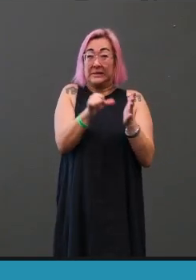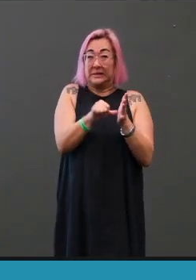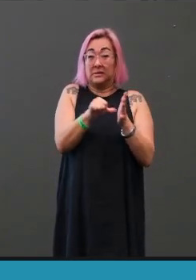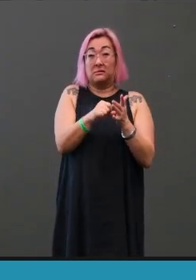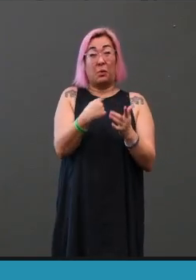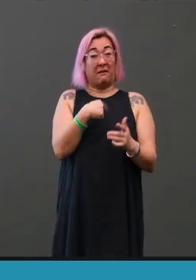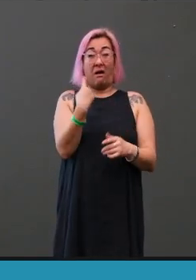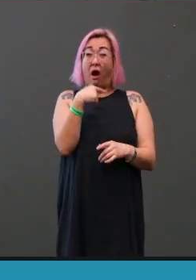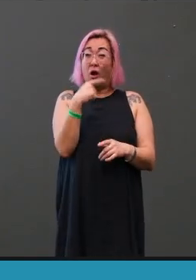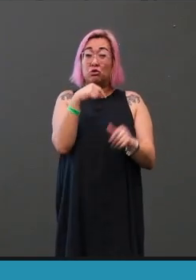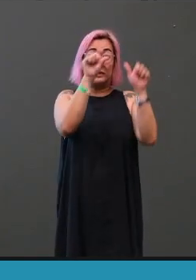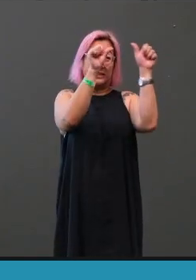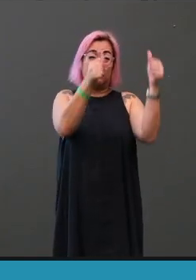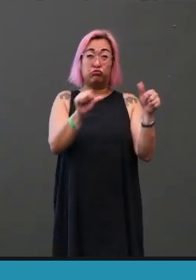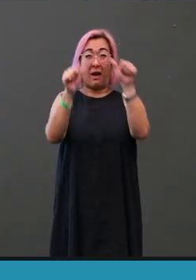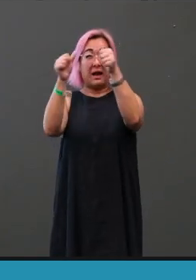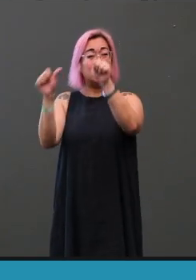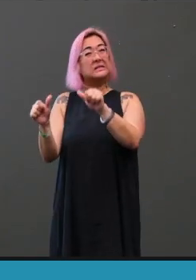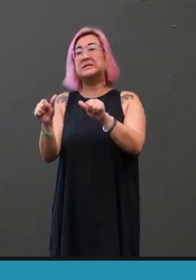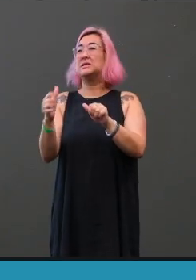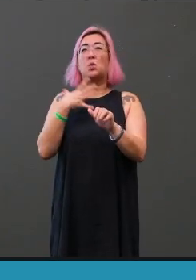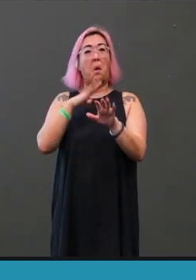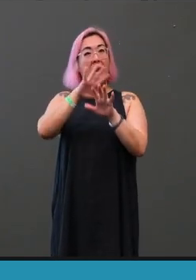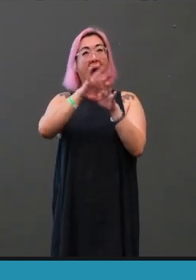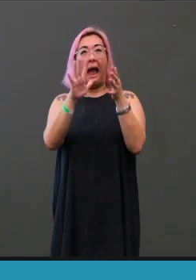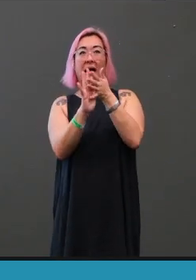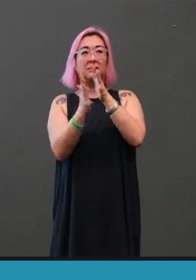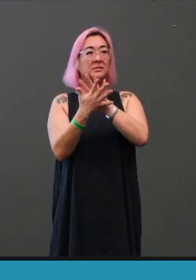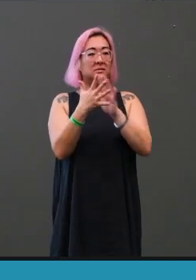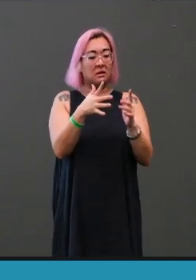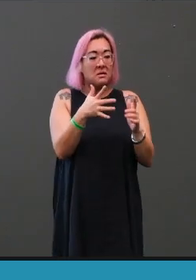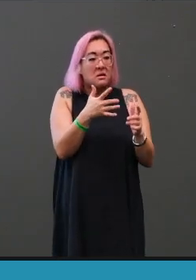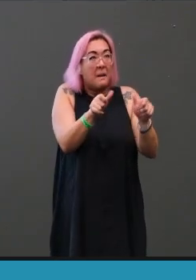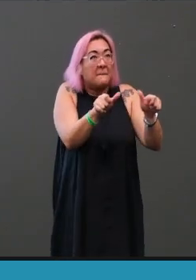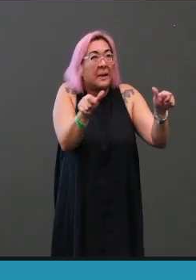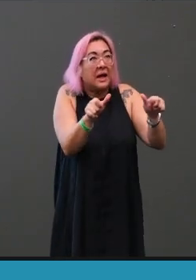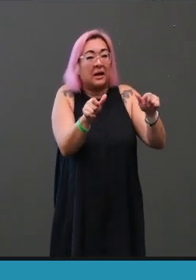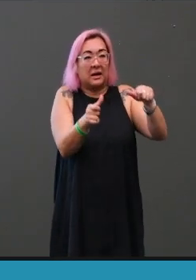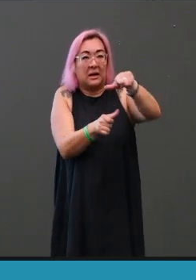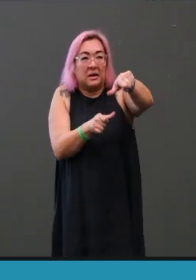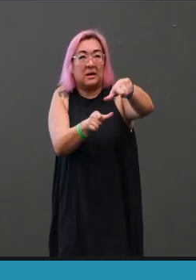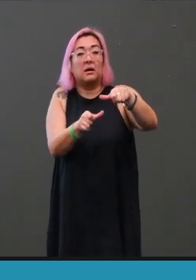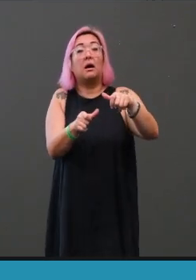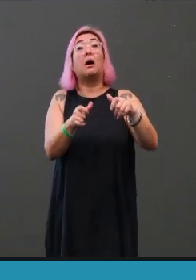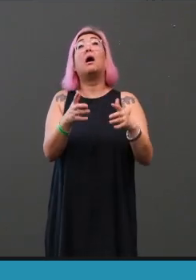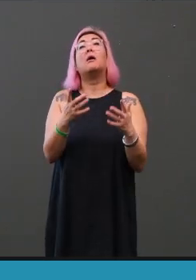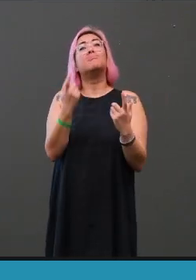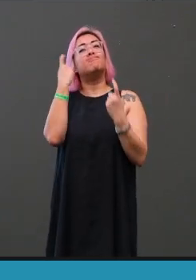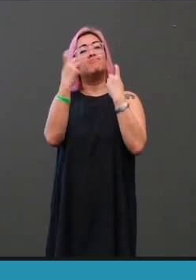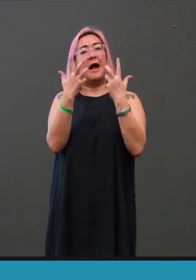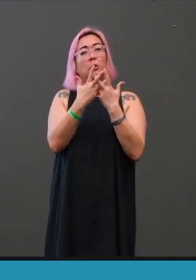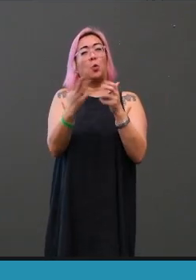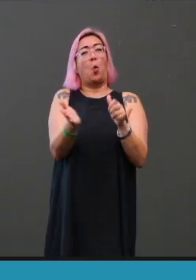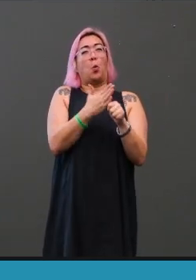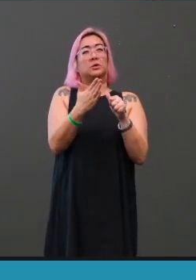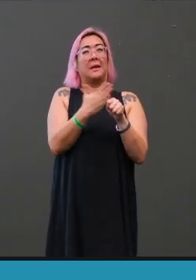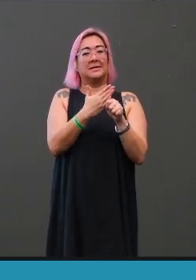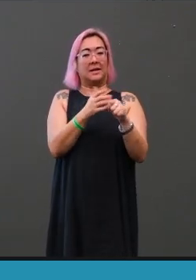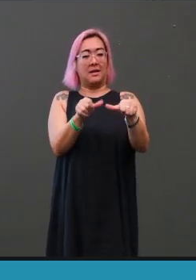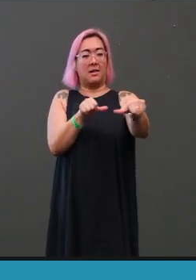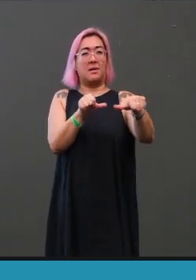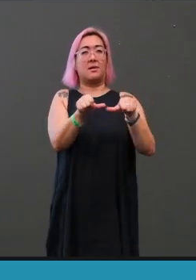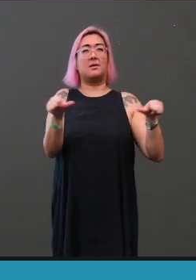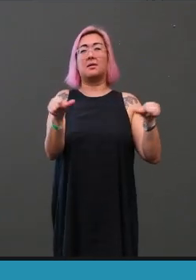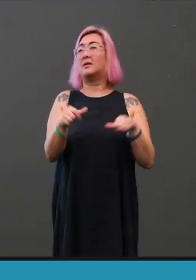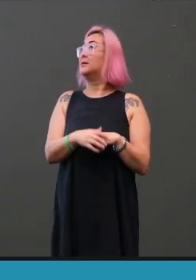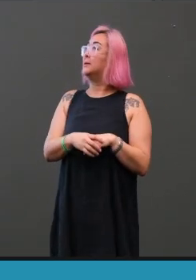I don't want to do this by hand. So automating this was the way to go. I figured that the shadow generally